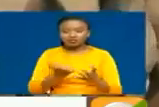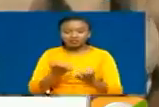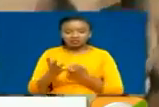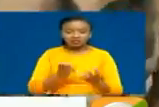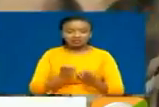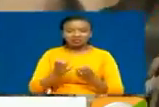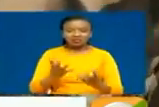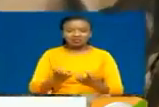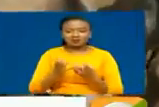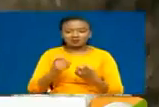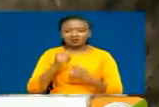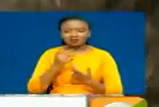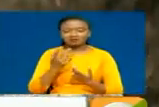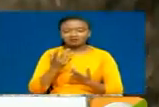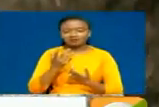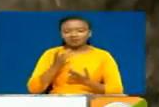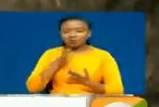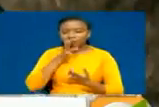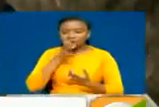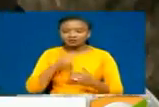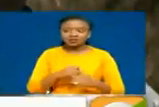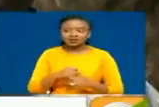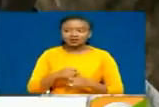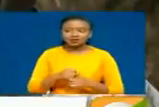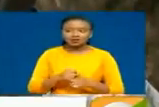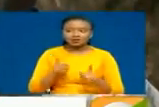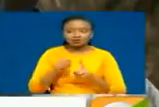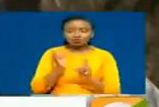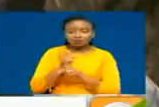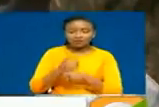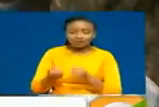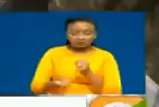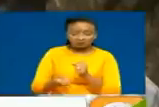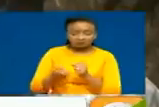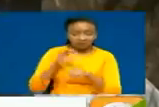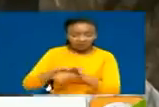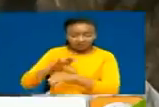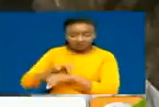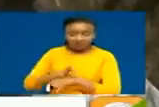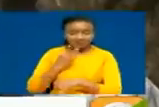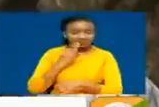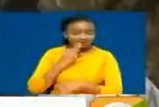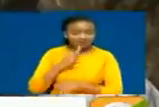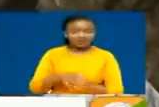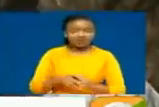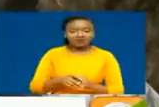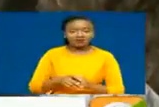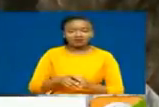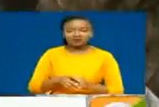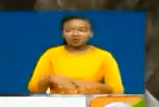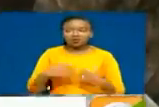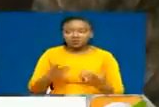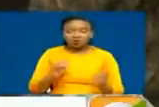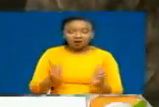get maximum milk production every day, and you get the peak when the camel is